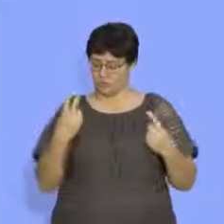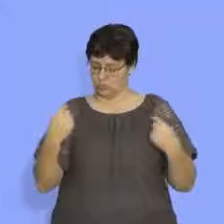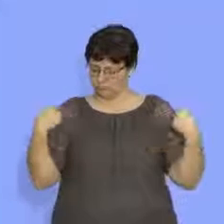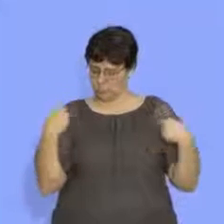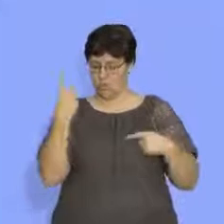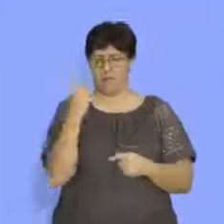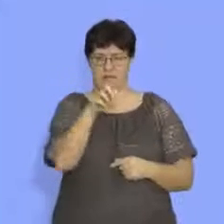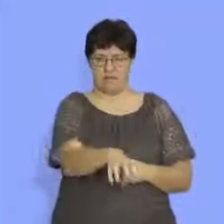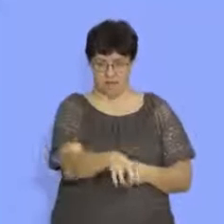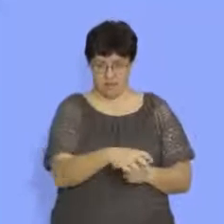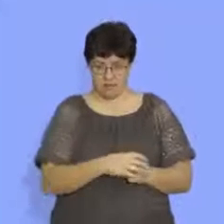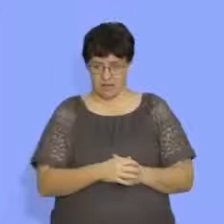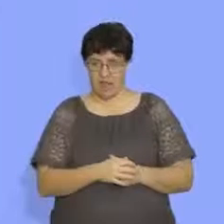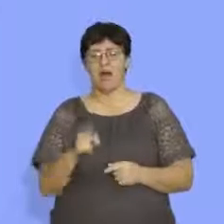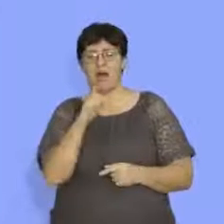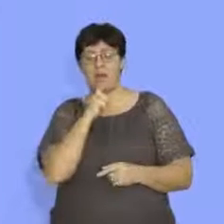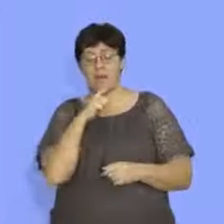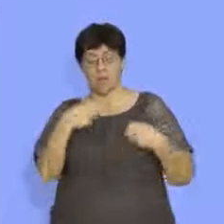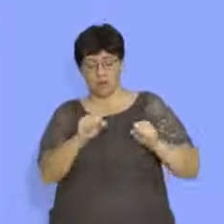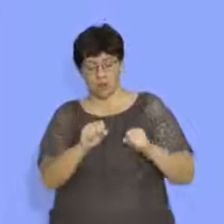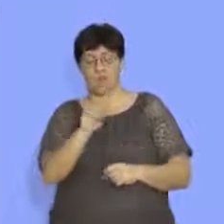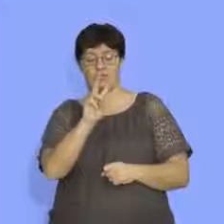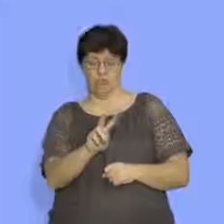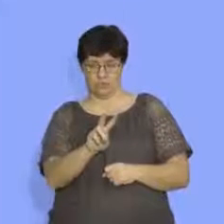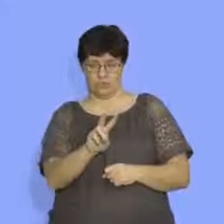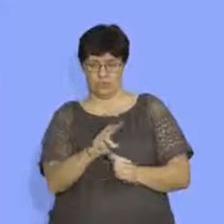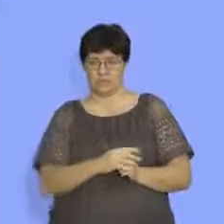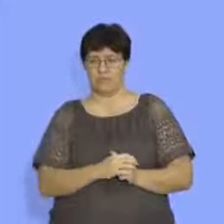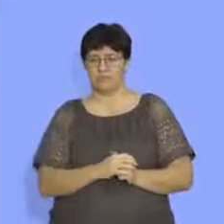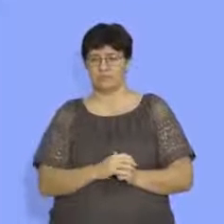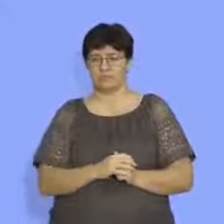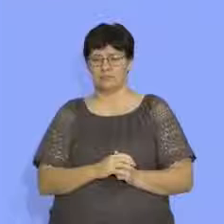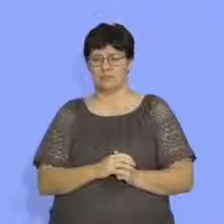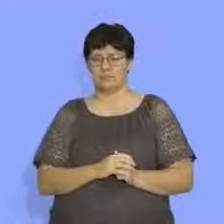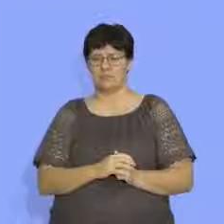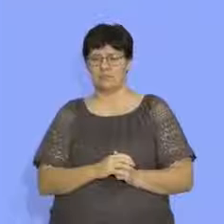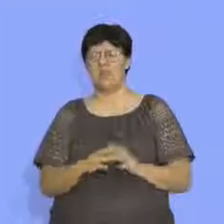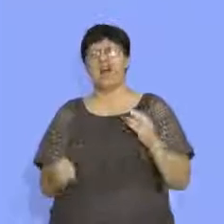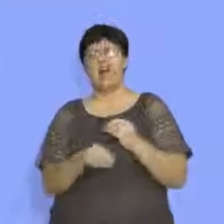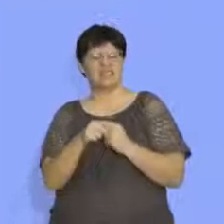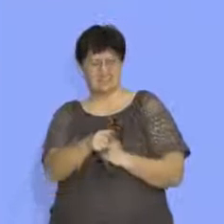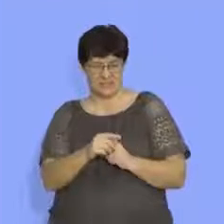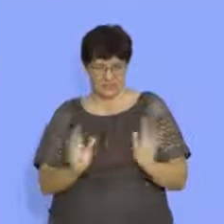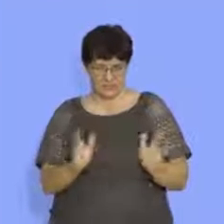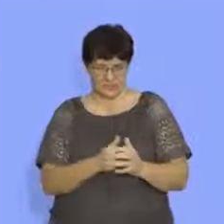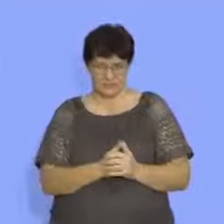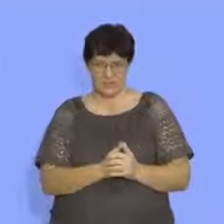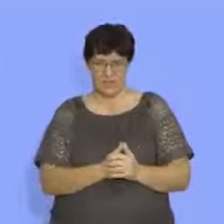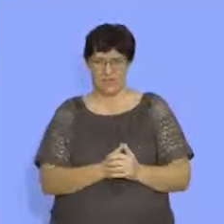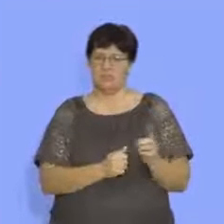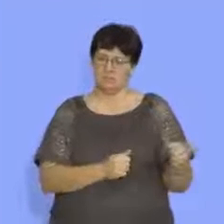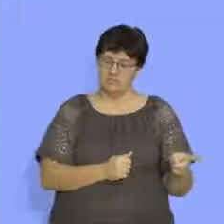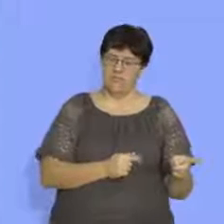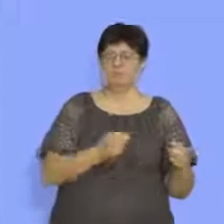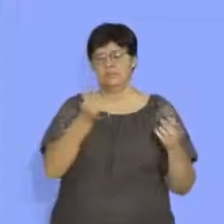at the back and 1 in front. And then a motorbike has 2 wheels. I'm just giving you an additional statement there.